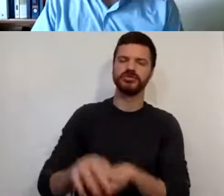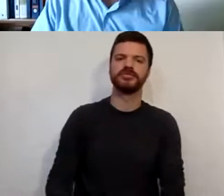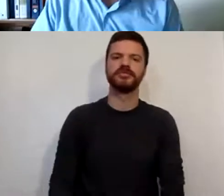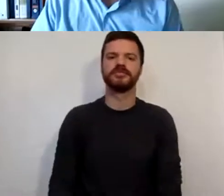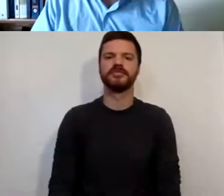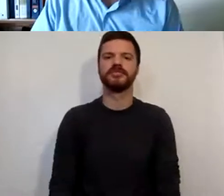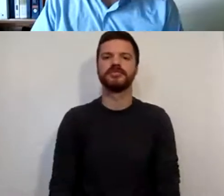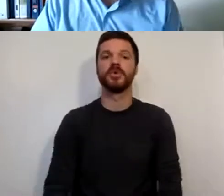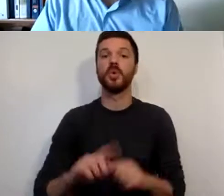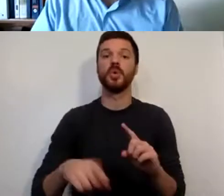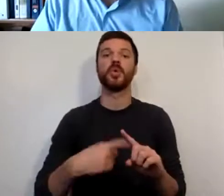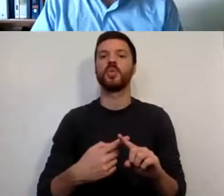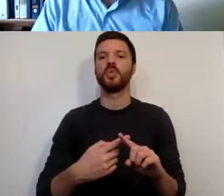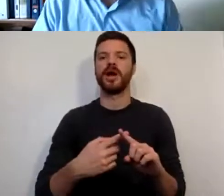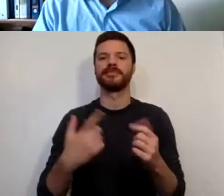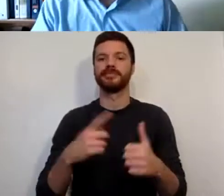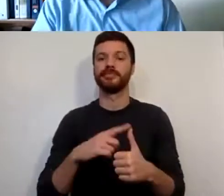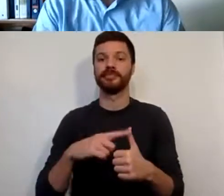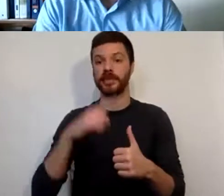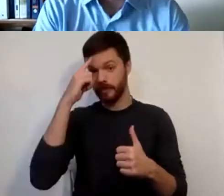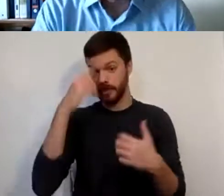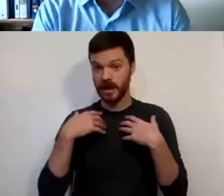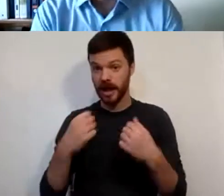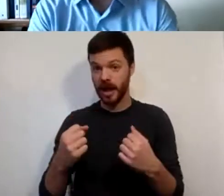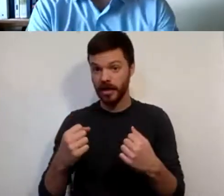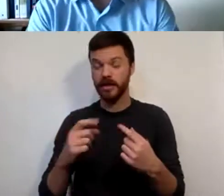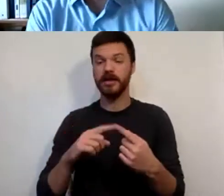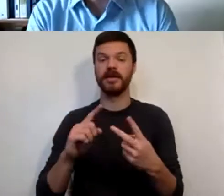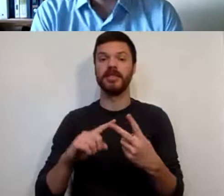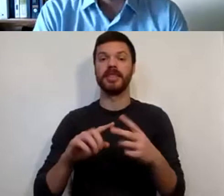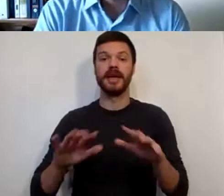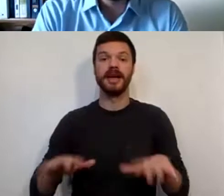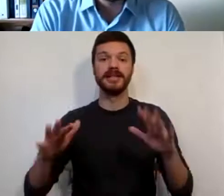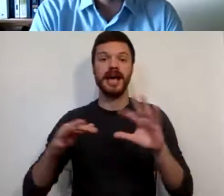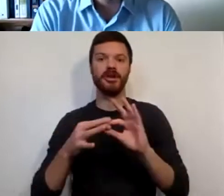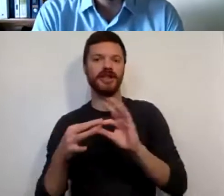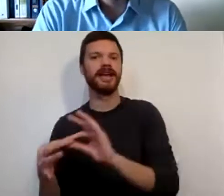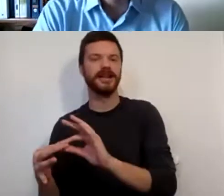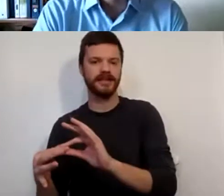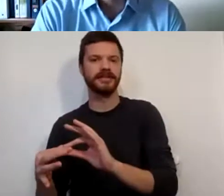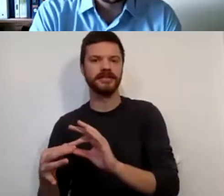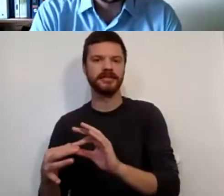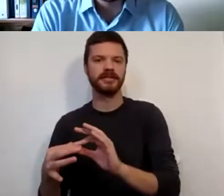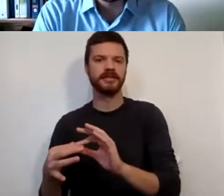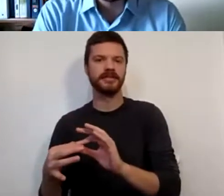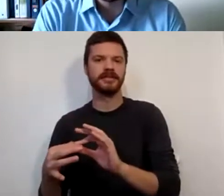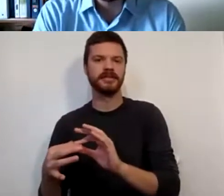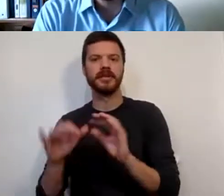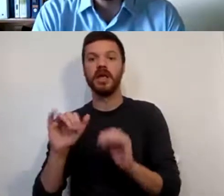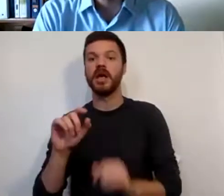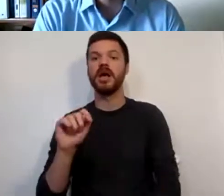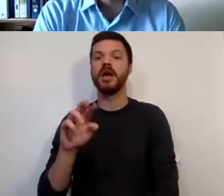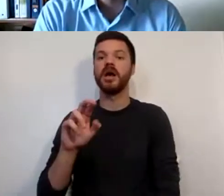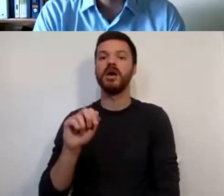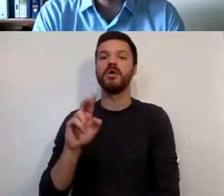more kind of mental health and anxiety related, where I have some thoughts that trauma surgeons might not